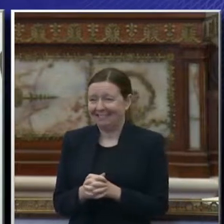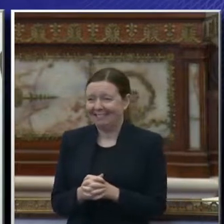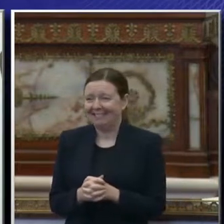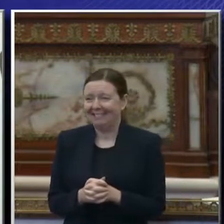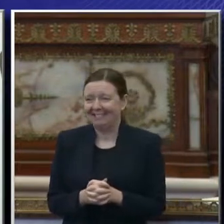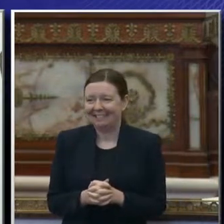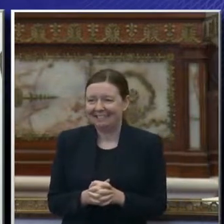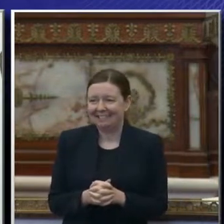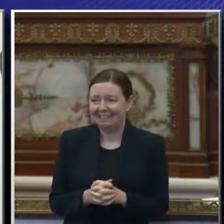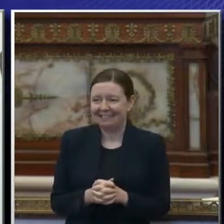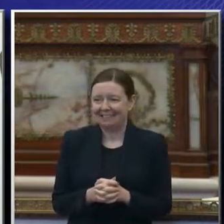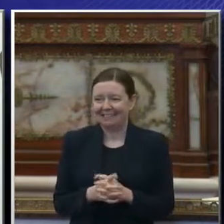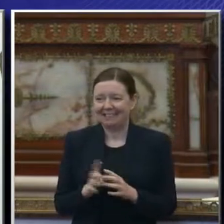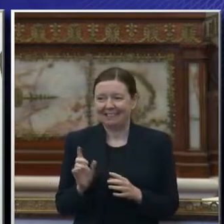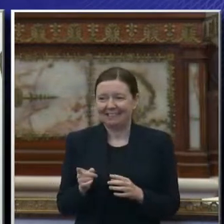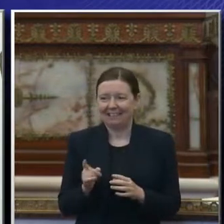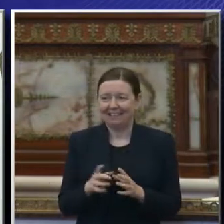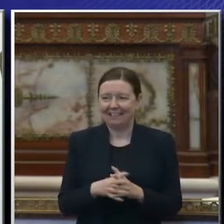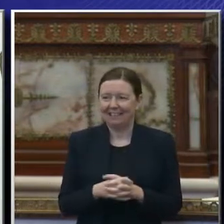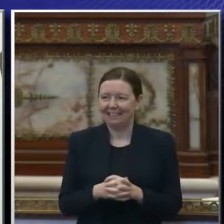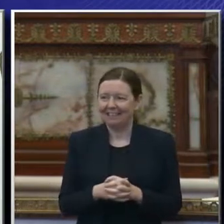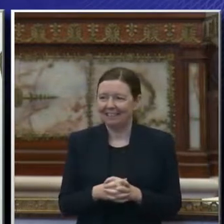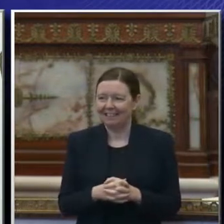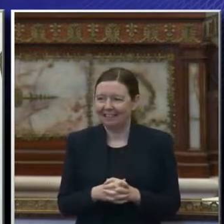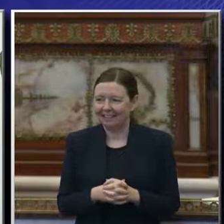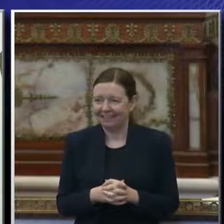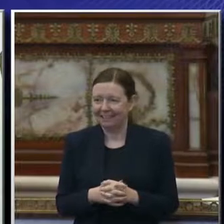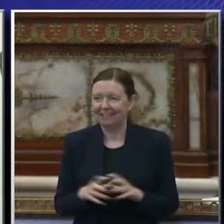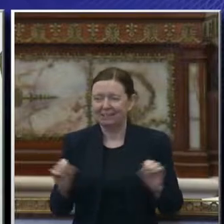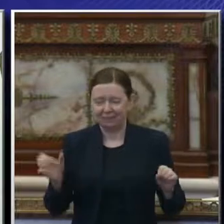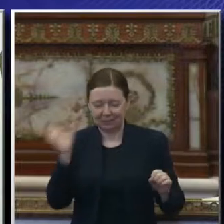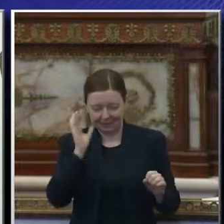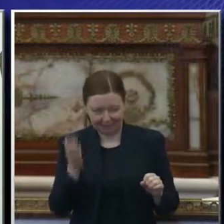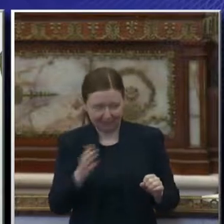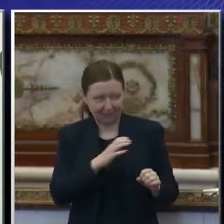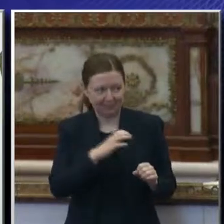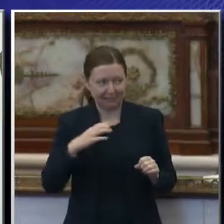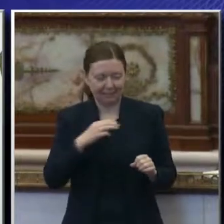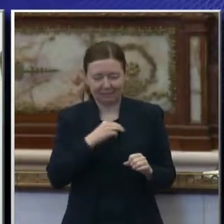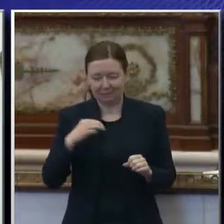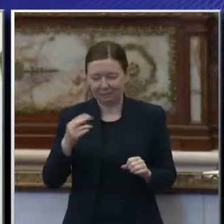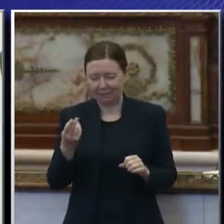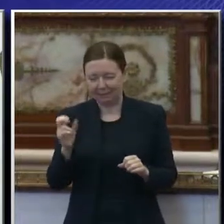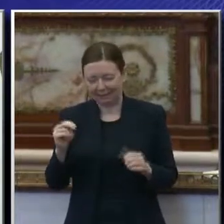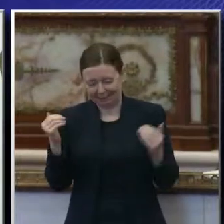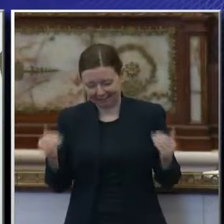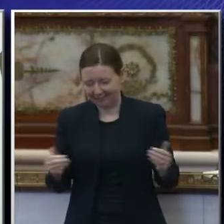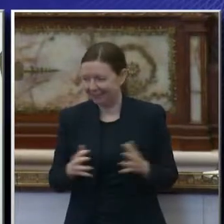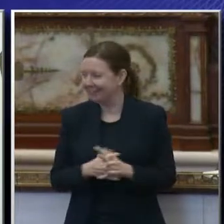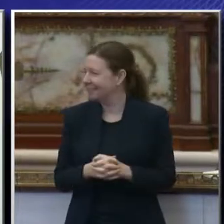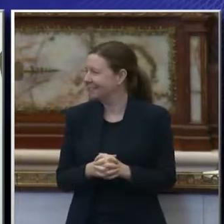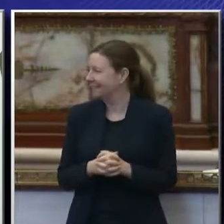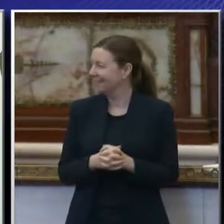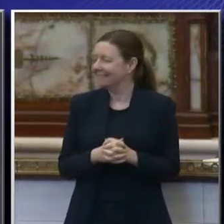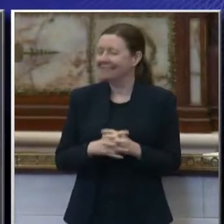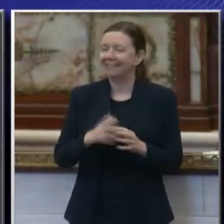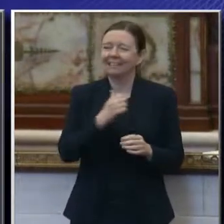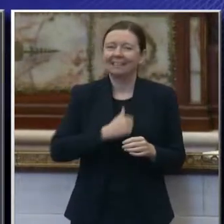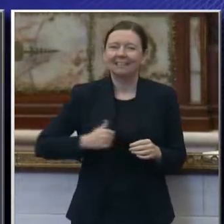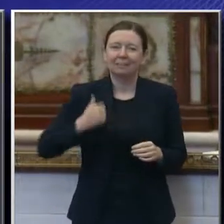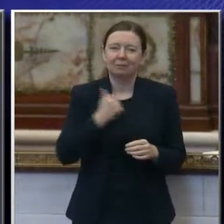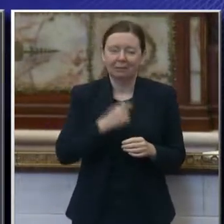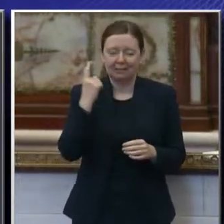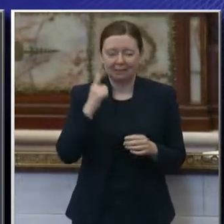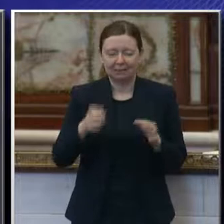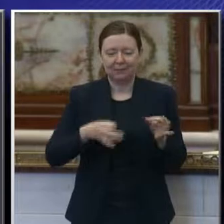He's similar to Captain Chairman, Jack. Can you hear me? We can hear you, Councilmember Heenan. Oh, wonderful. Thank you. Apologize